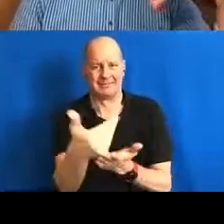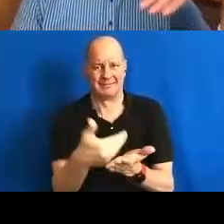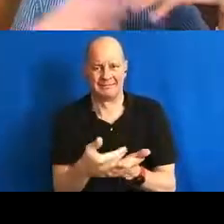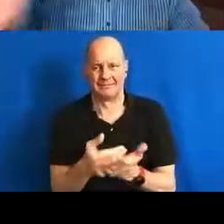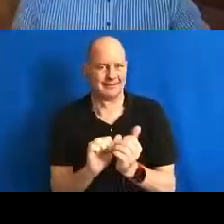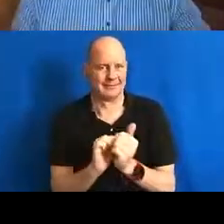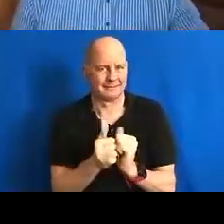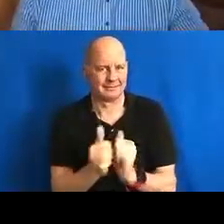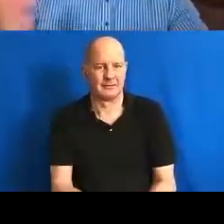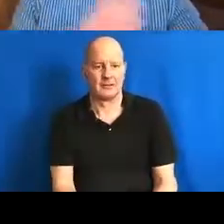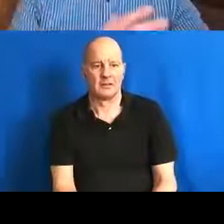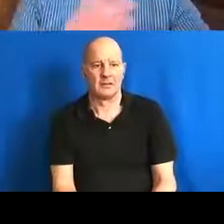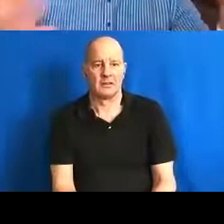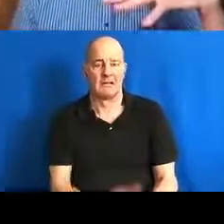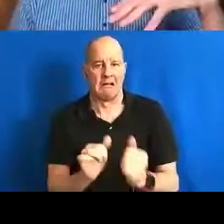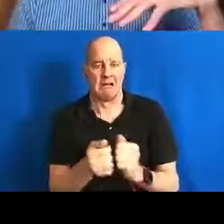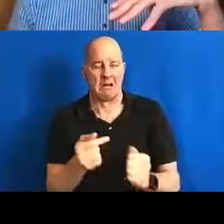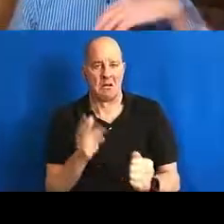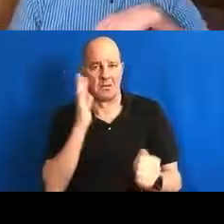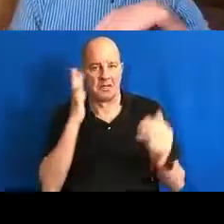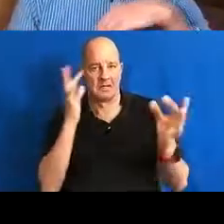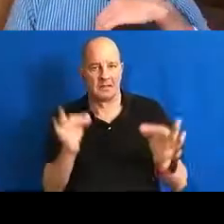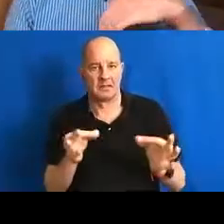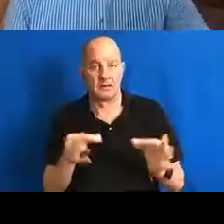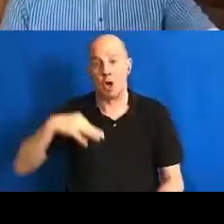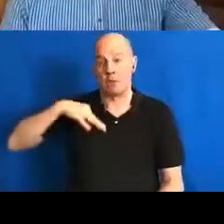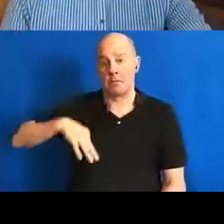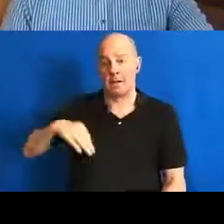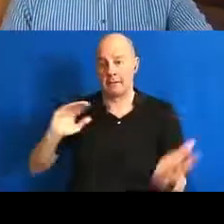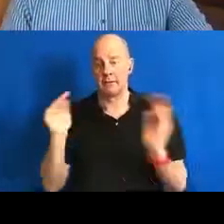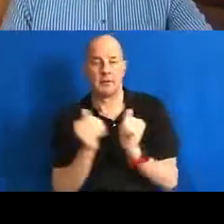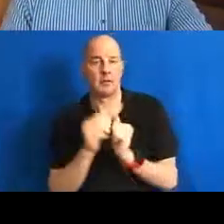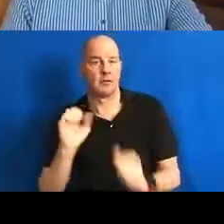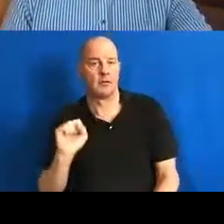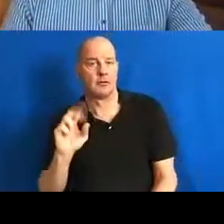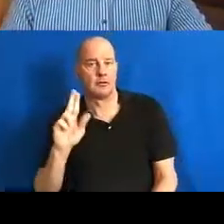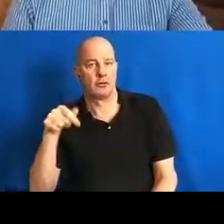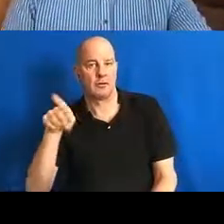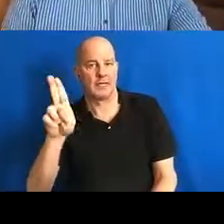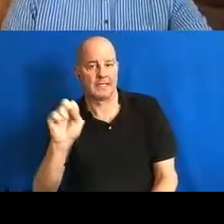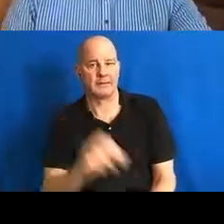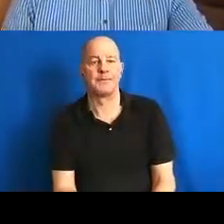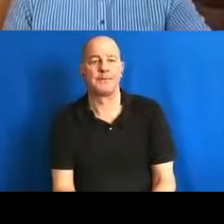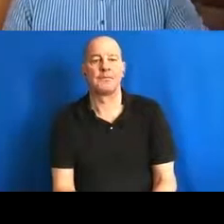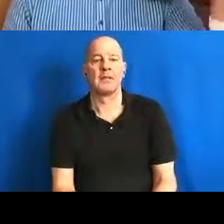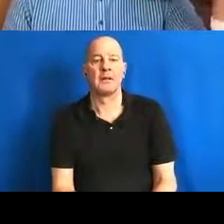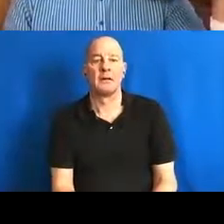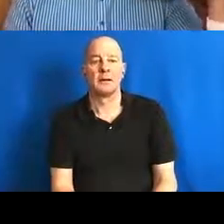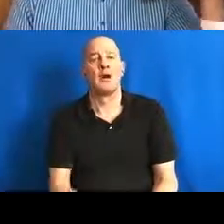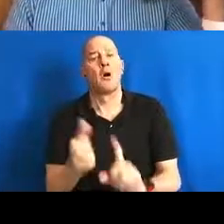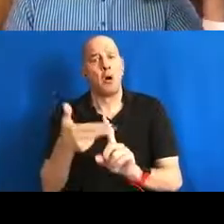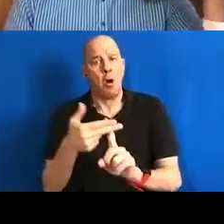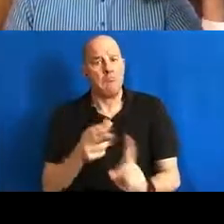So, and how do we determine surplus versus profit? So let's say that the motel does okay. They bring